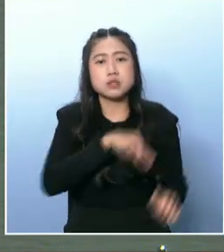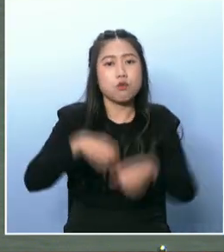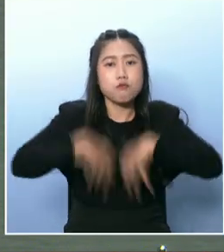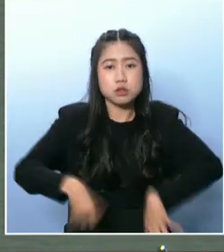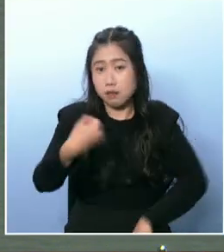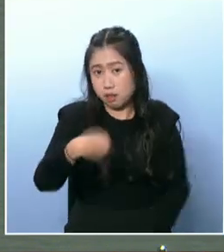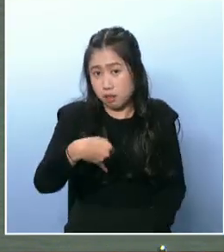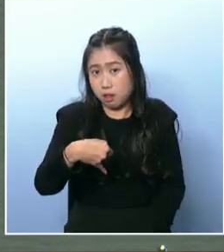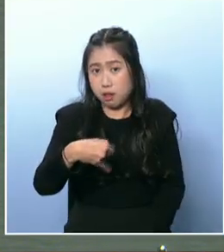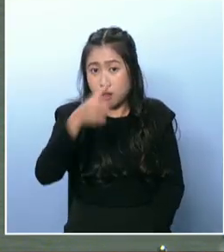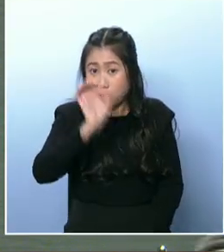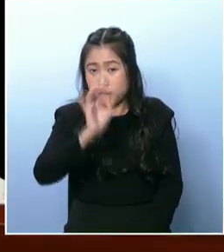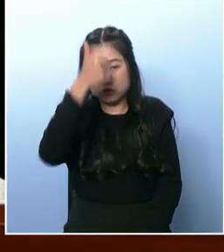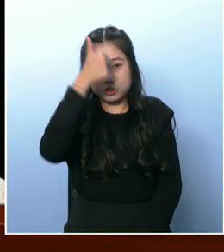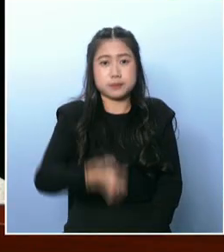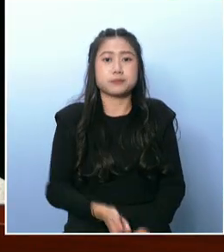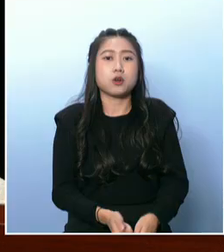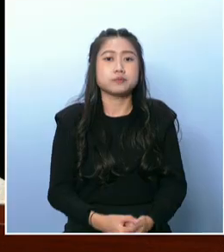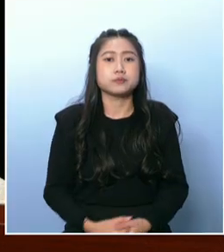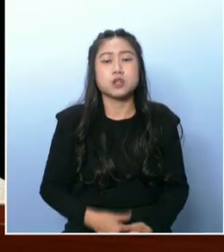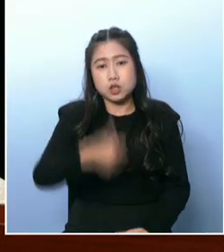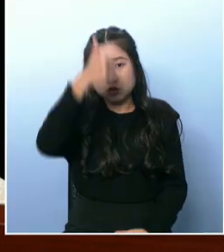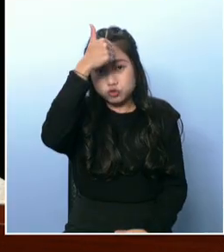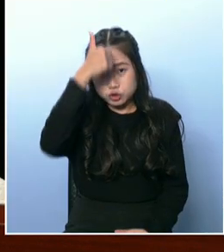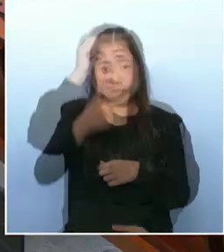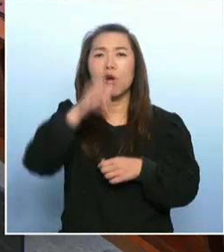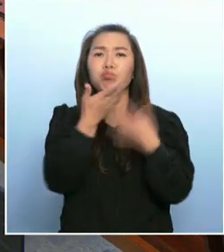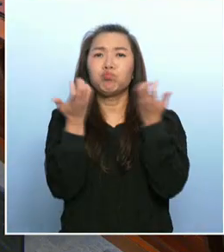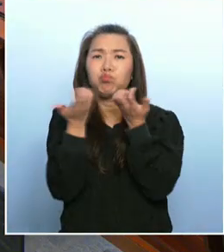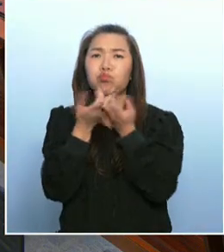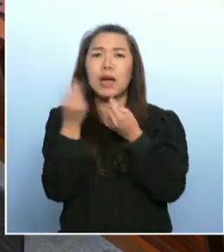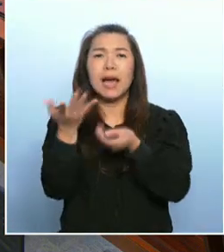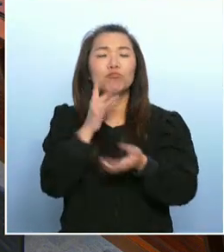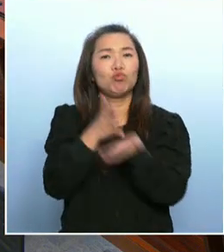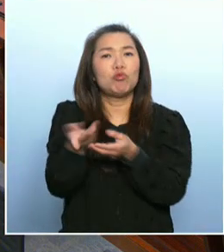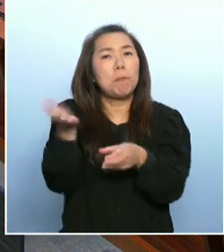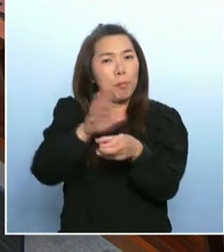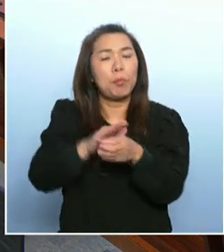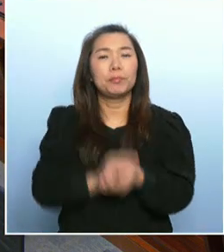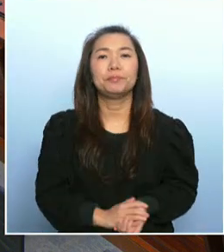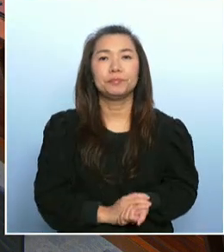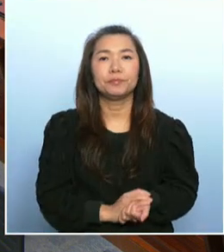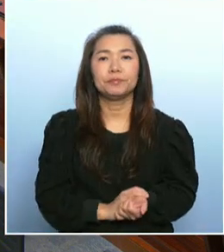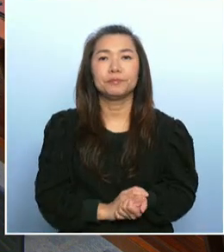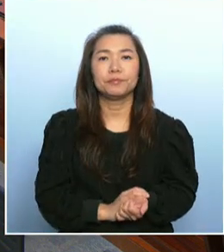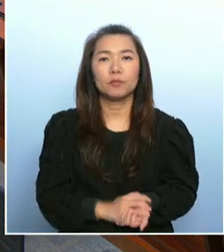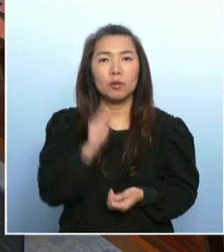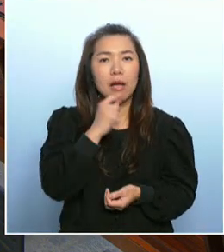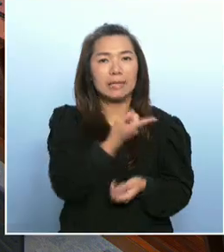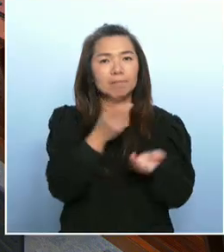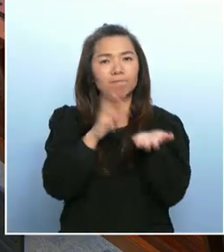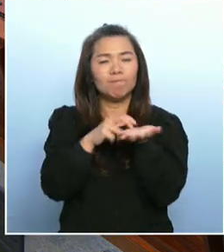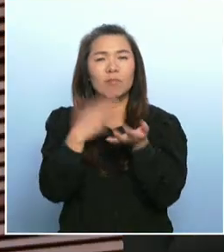ease and leave their family member to you at the hostels? Well, I would defer to the Commissioner to provide